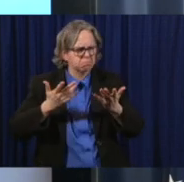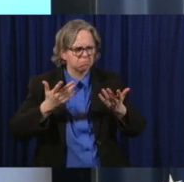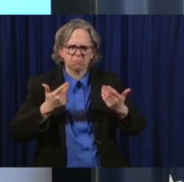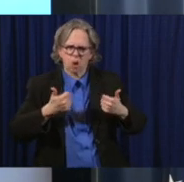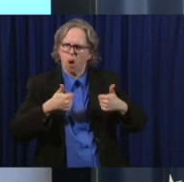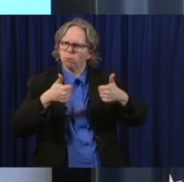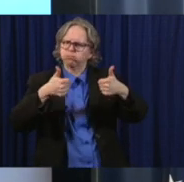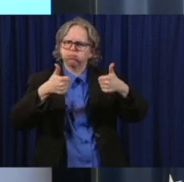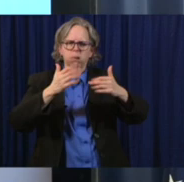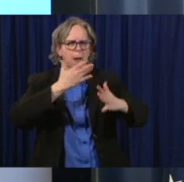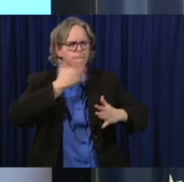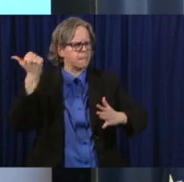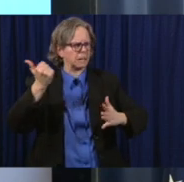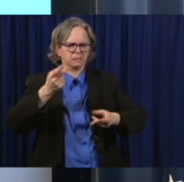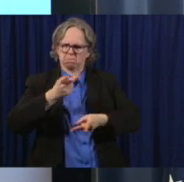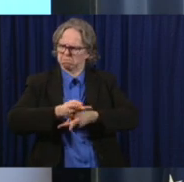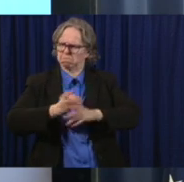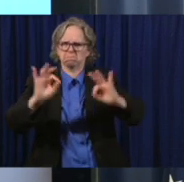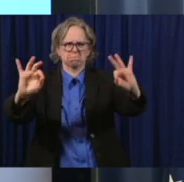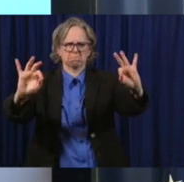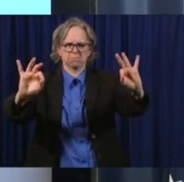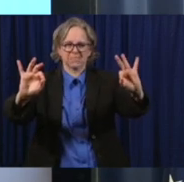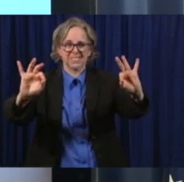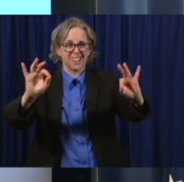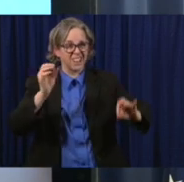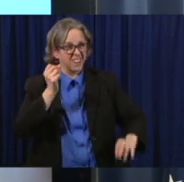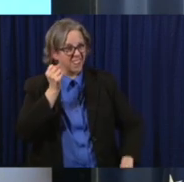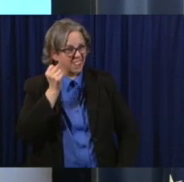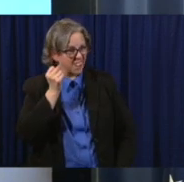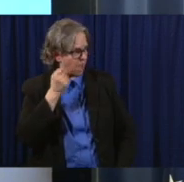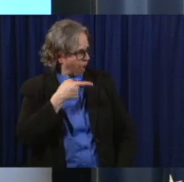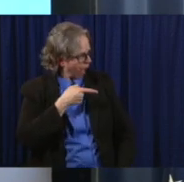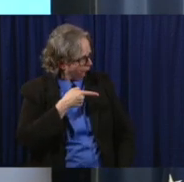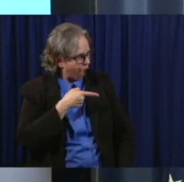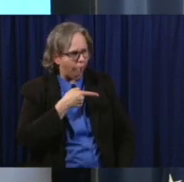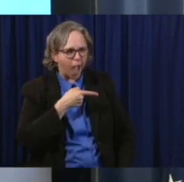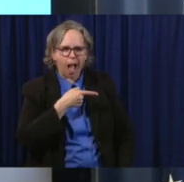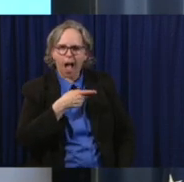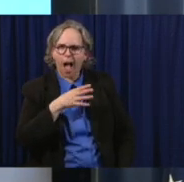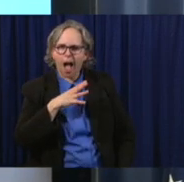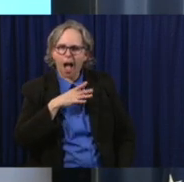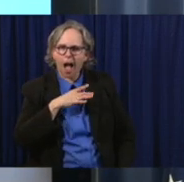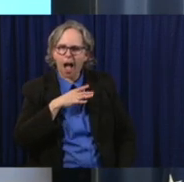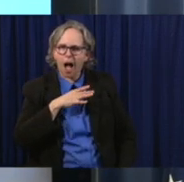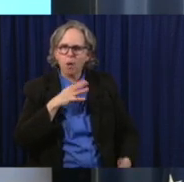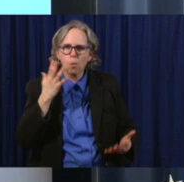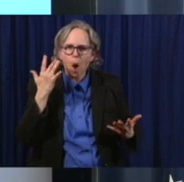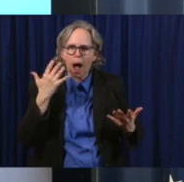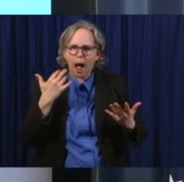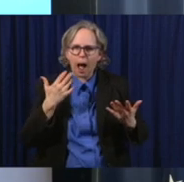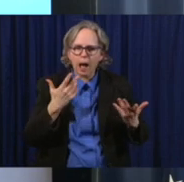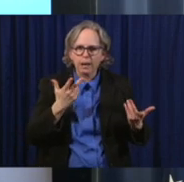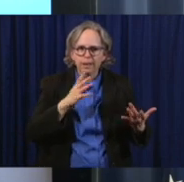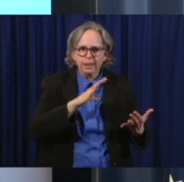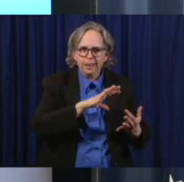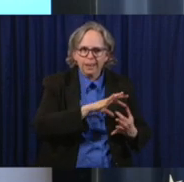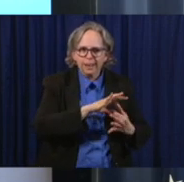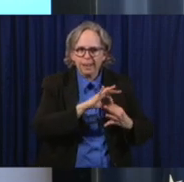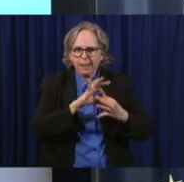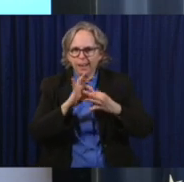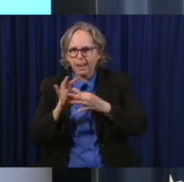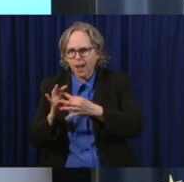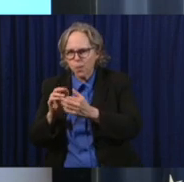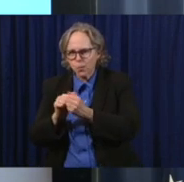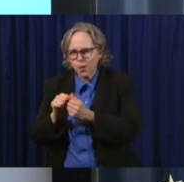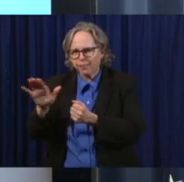care. And I want to end with that because I want to tie back to something that Dr. Acton said. In this particular case,